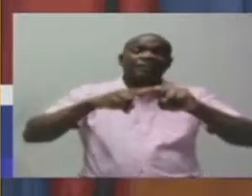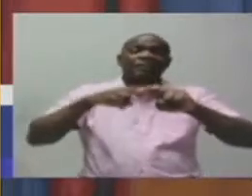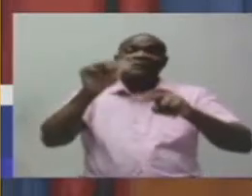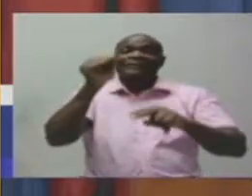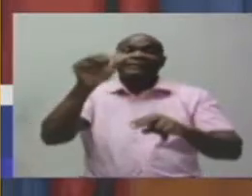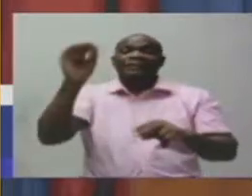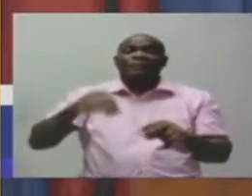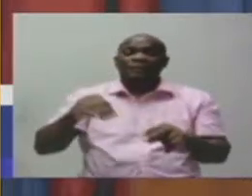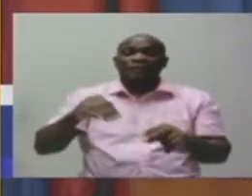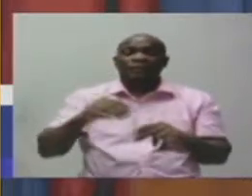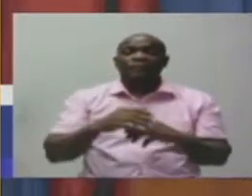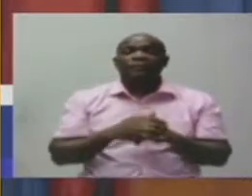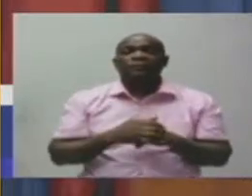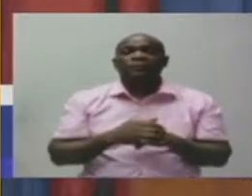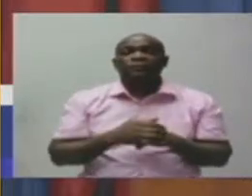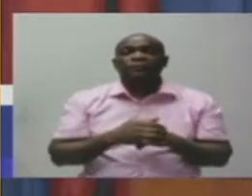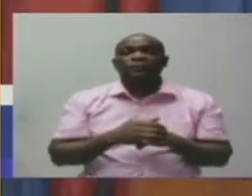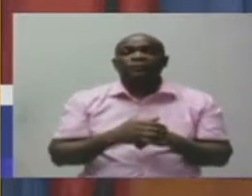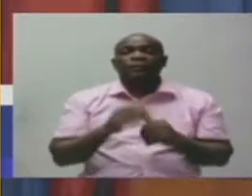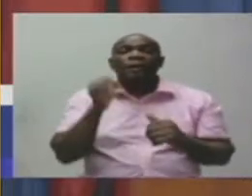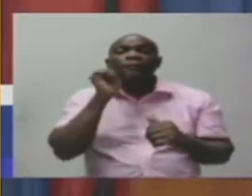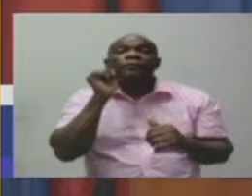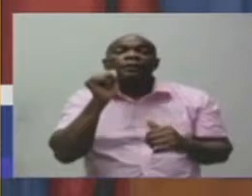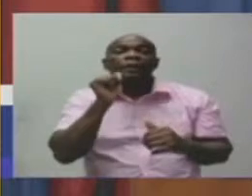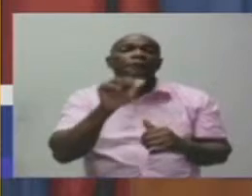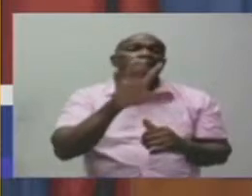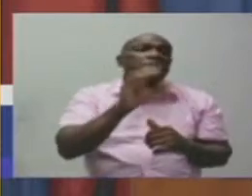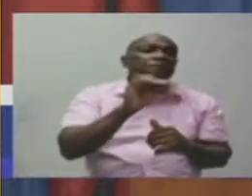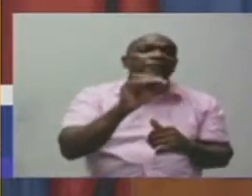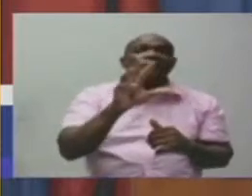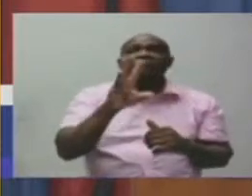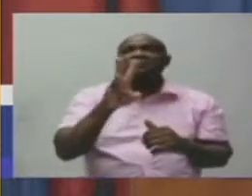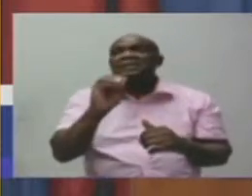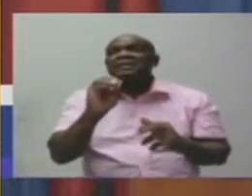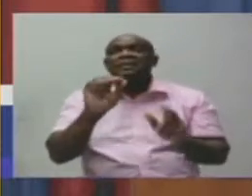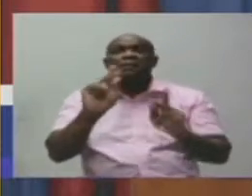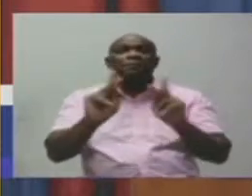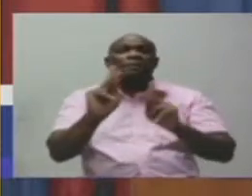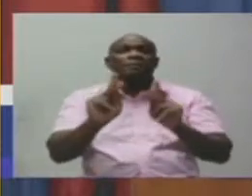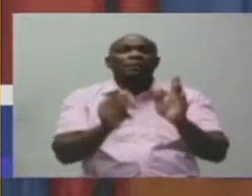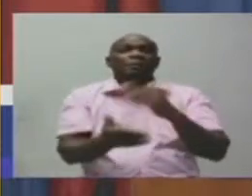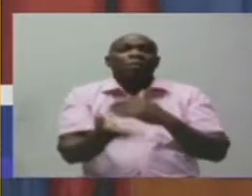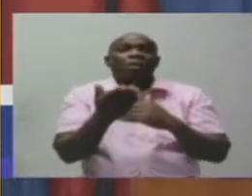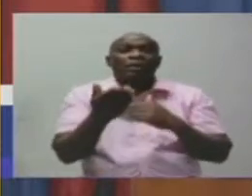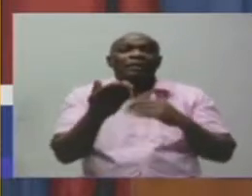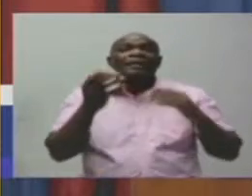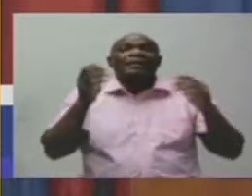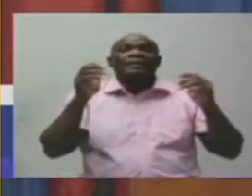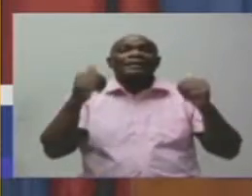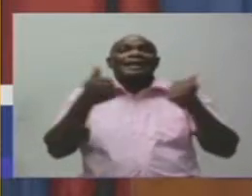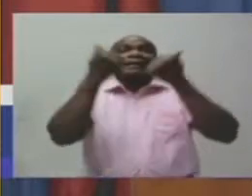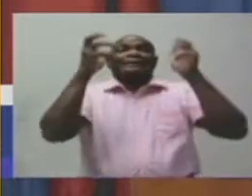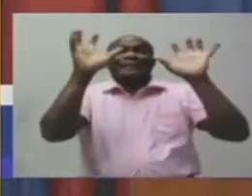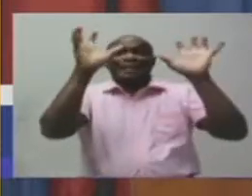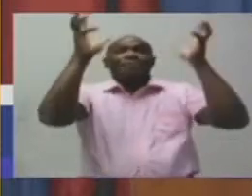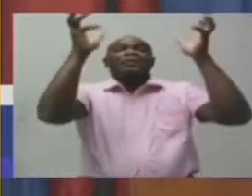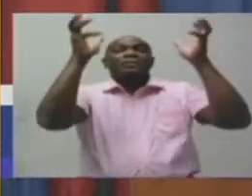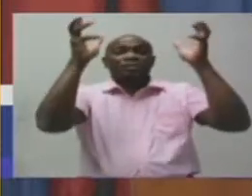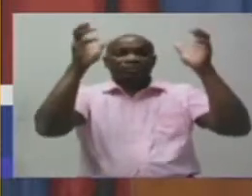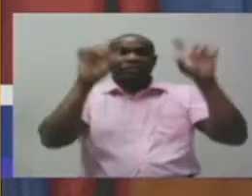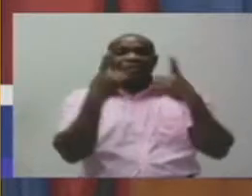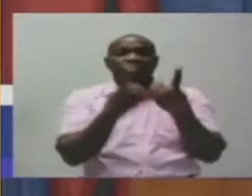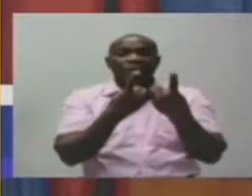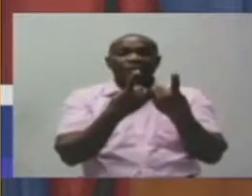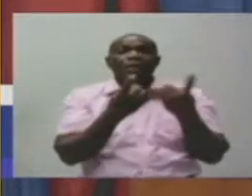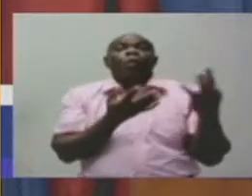60 persons every morning in the accident and emergency departments awaiting transfer into the parallel healthcare